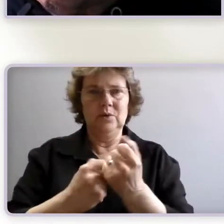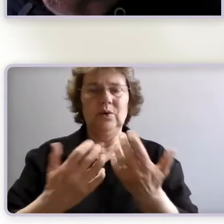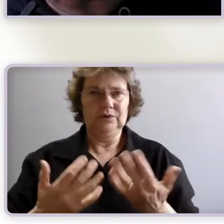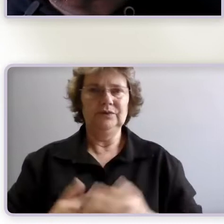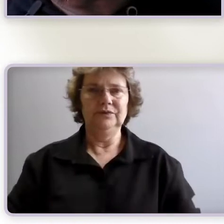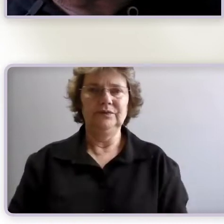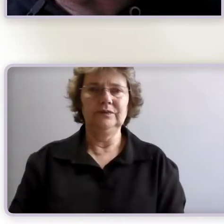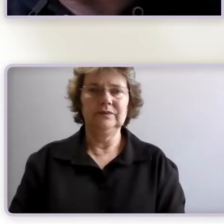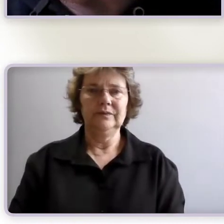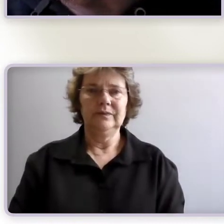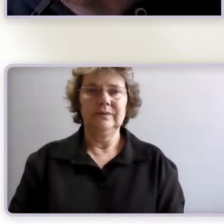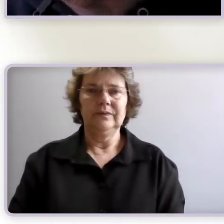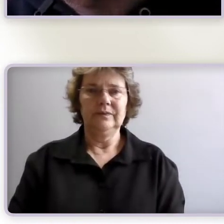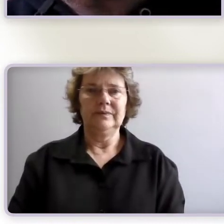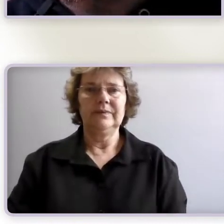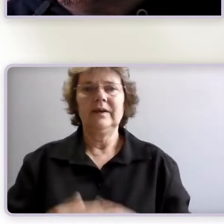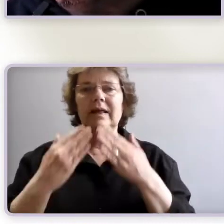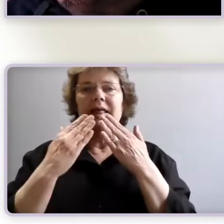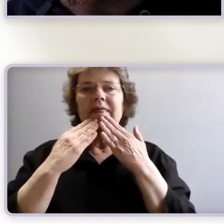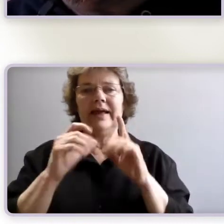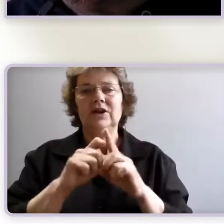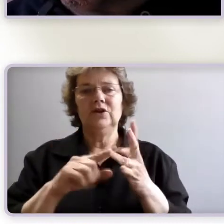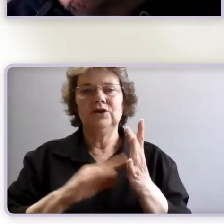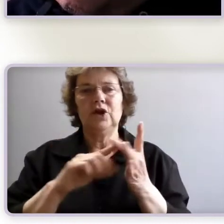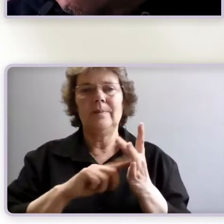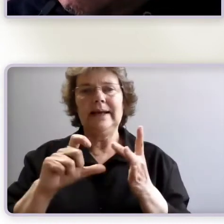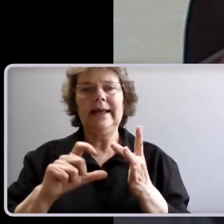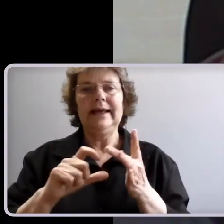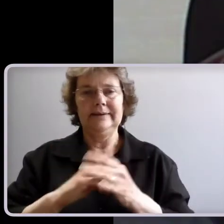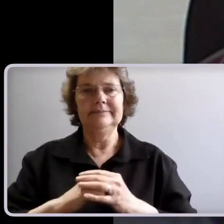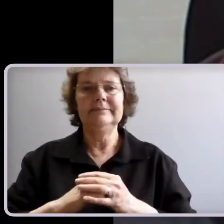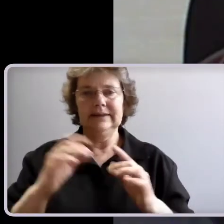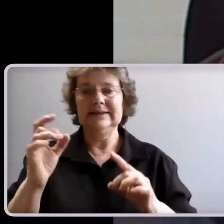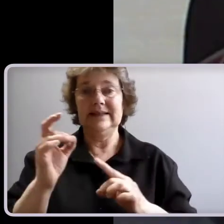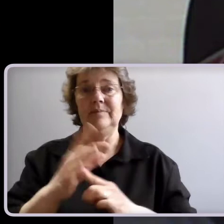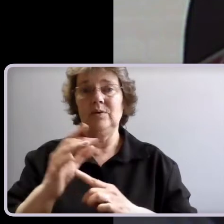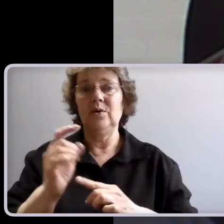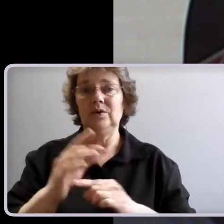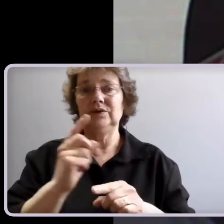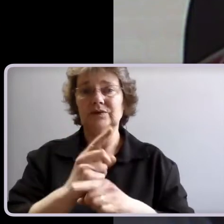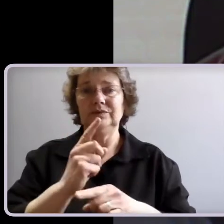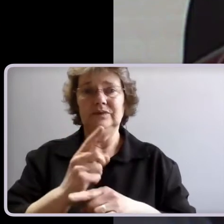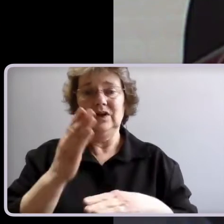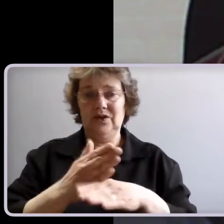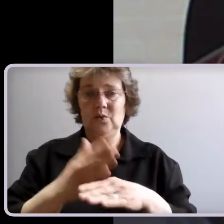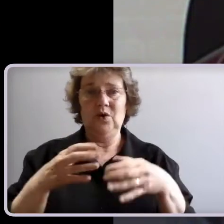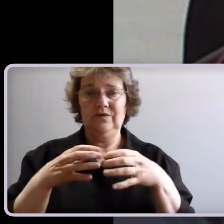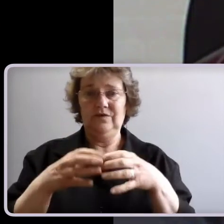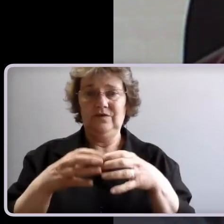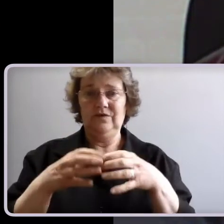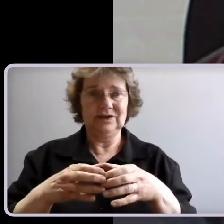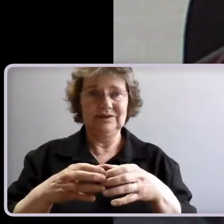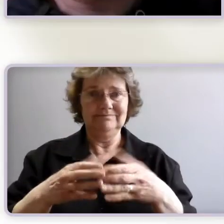Thanks, Dominic. That's a really key point around the workforce, that we are the workforce and that we rely on.